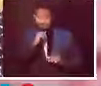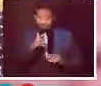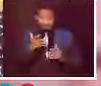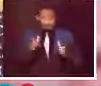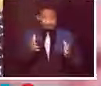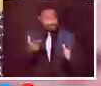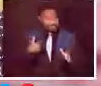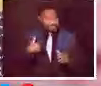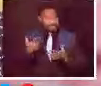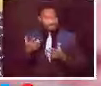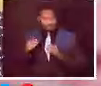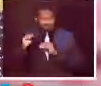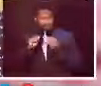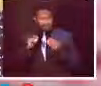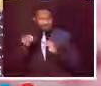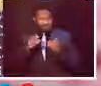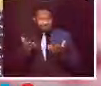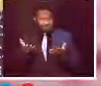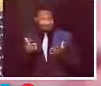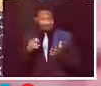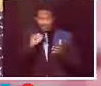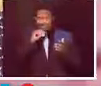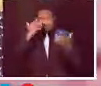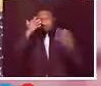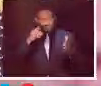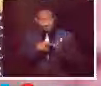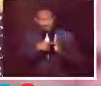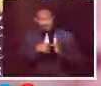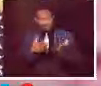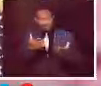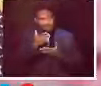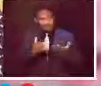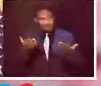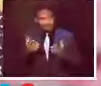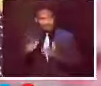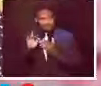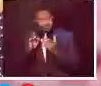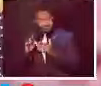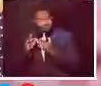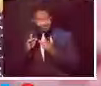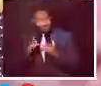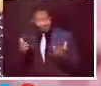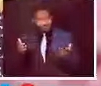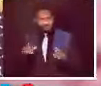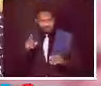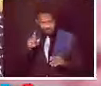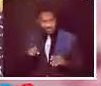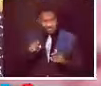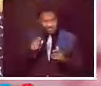was supposed to do some amendments. I didn't know it was going to be advertised. There are some consultations that I did. We need to do